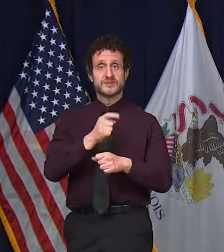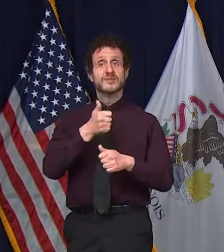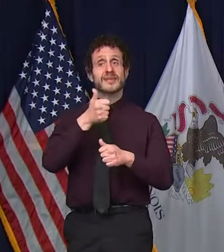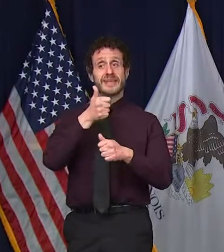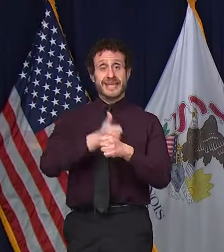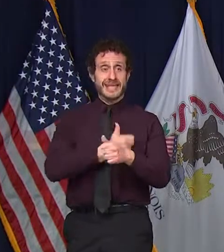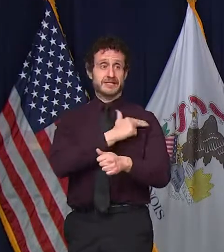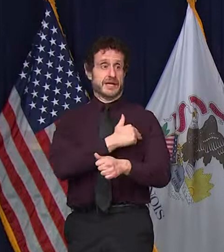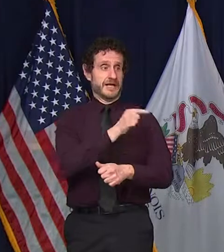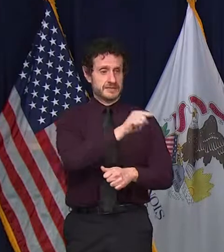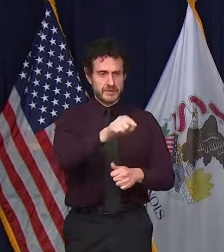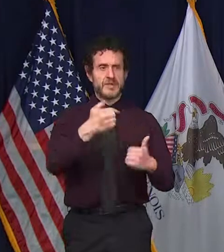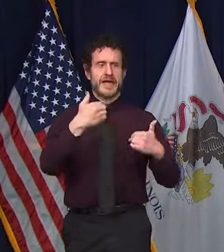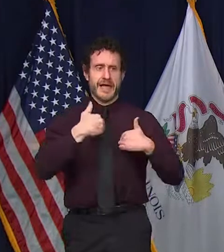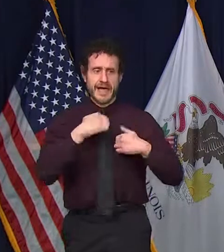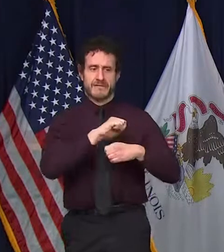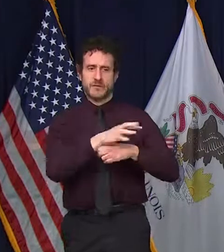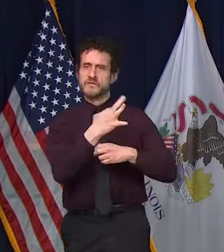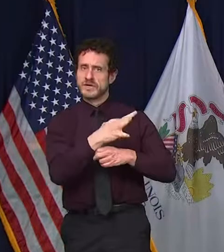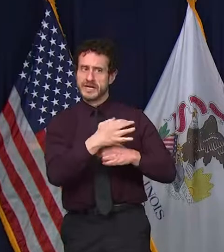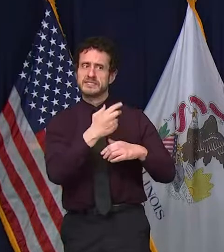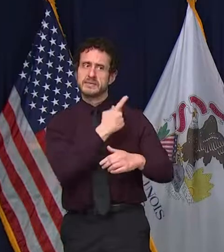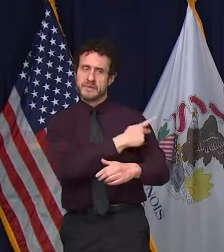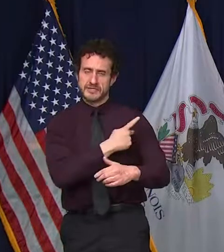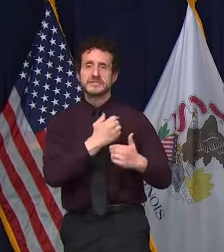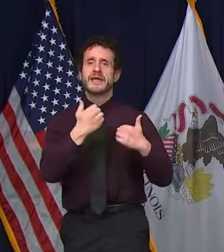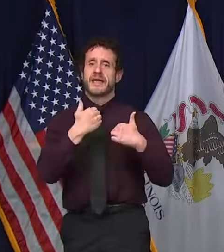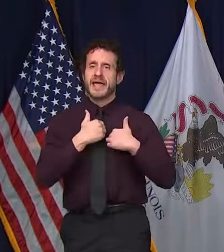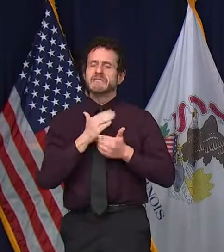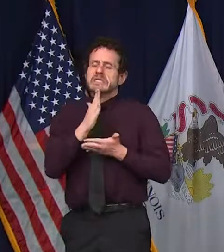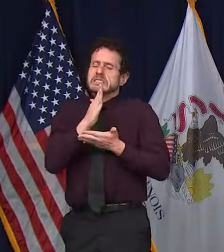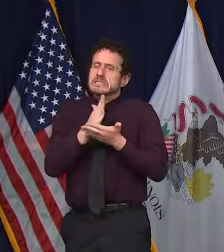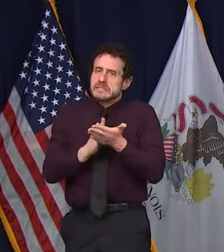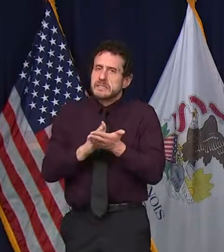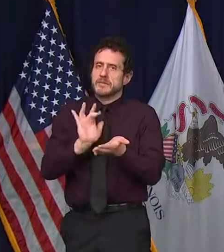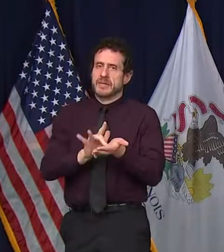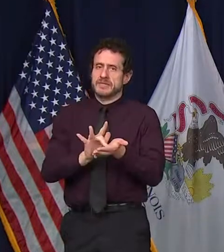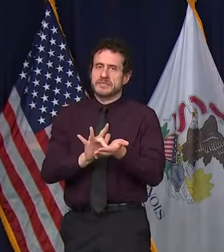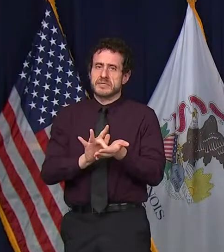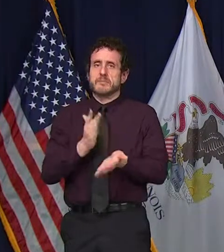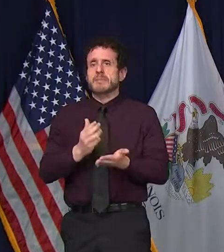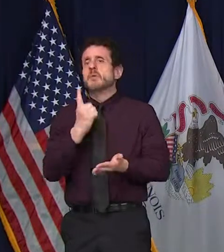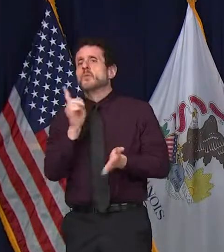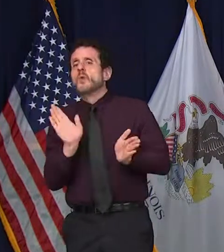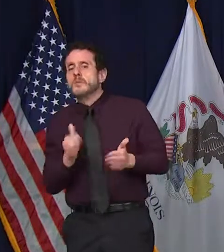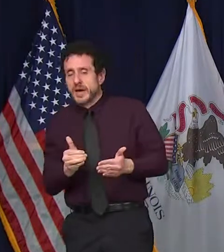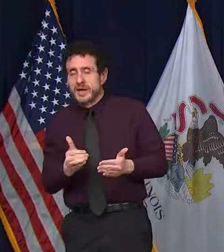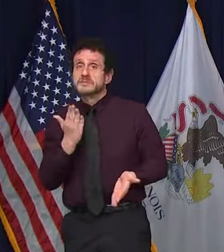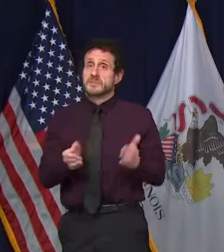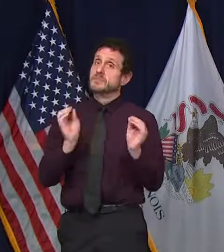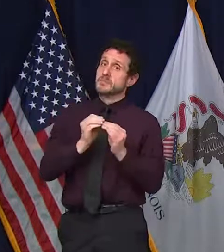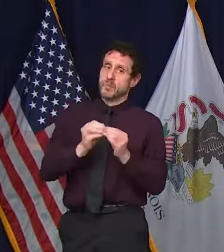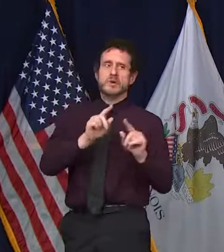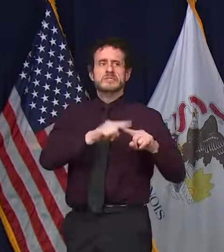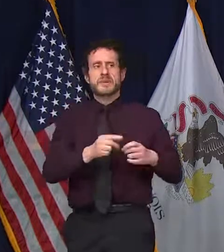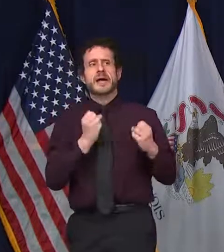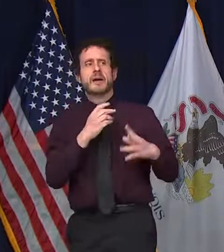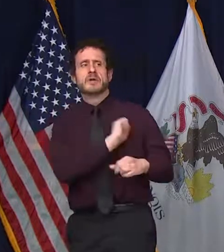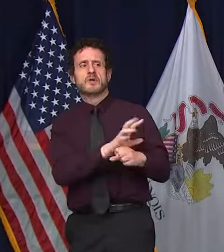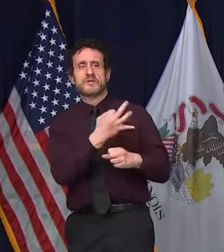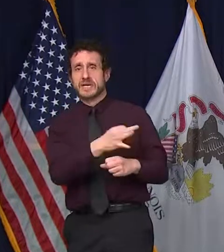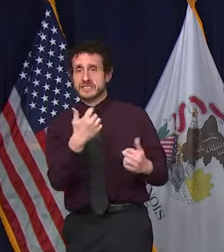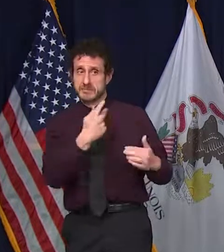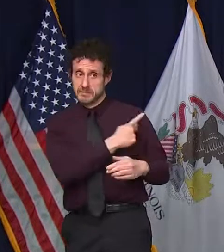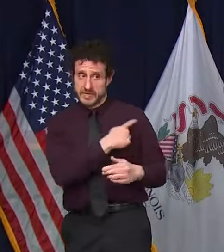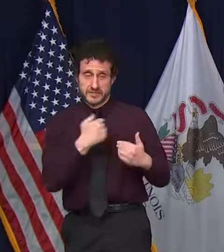hospital that's treating COVID patients receives at least a case of remdesivir. And so if you happen to be a